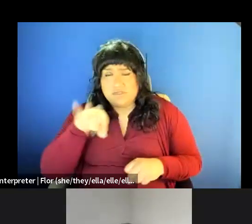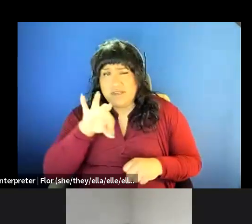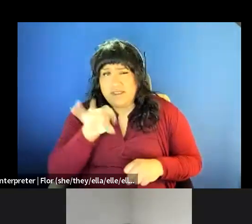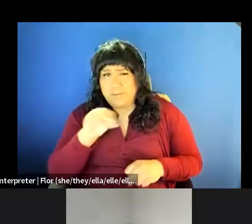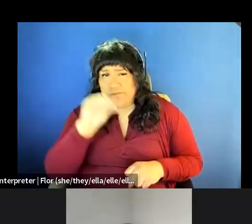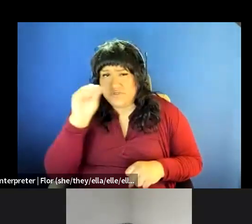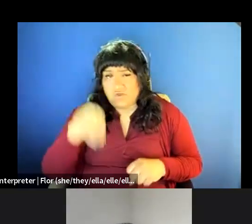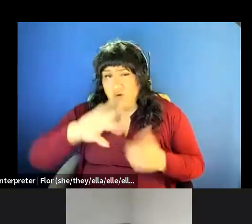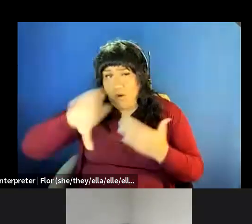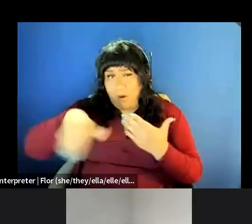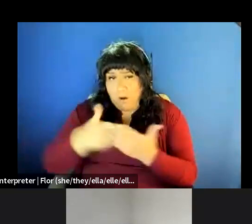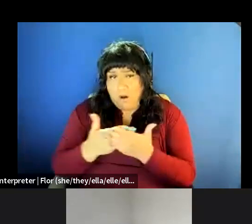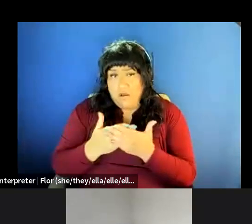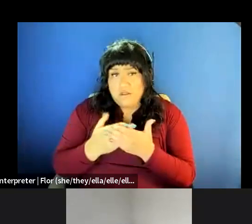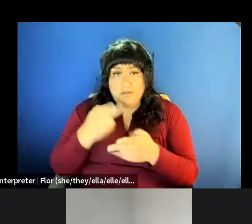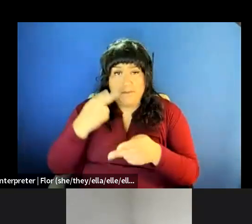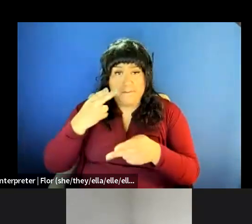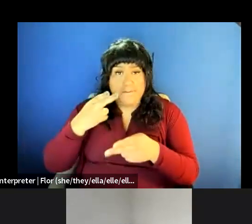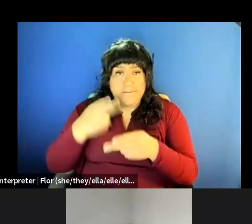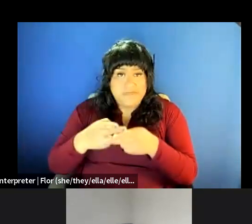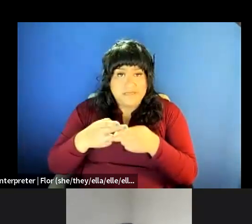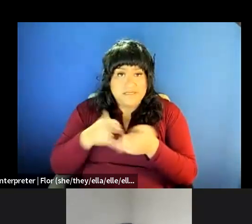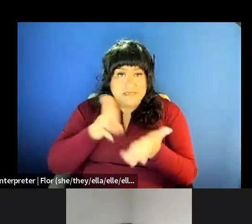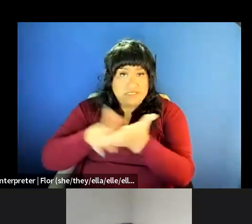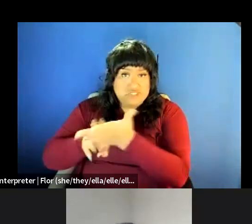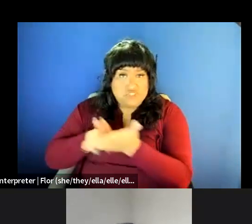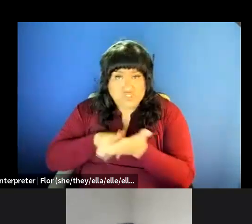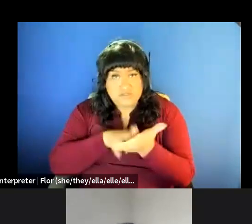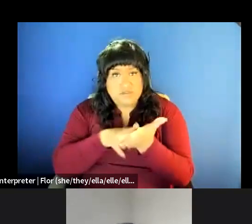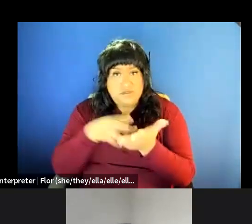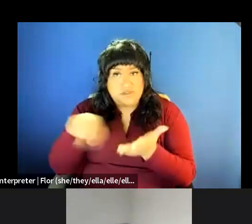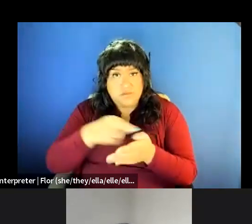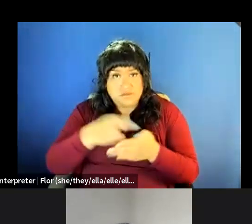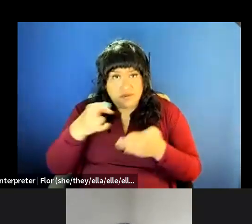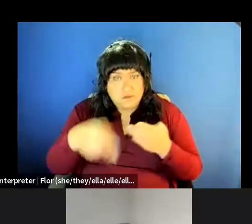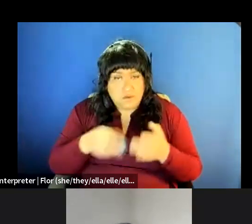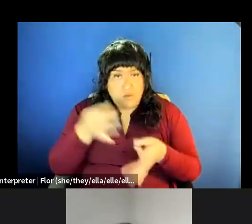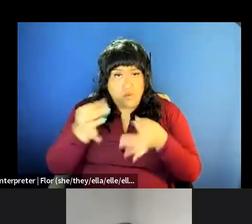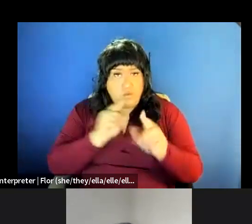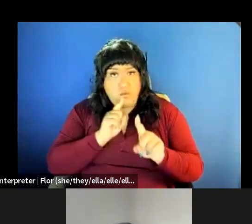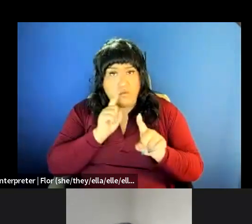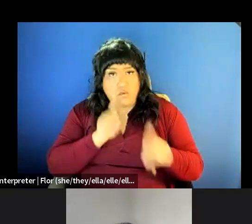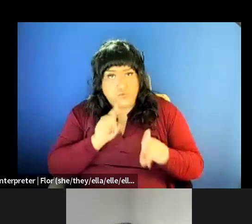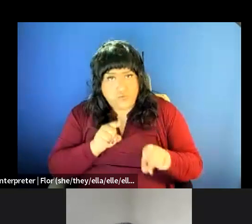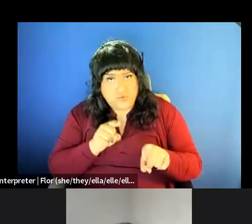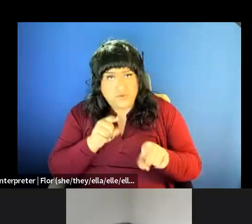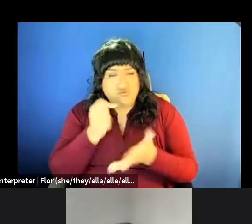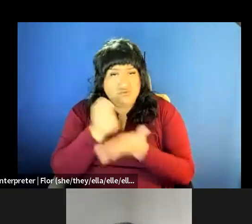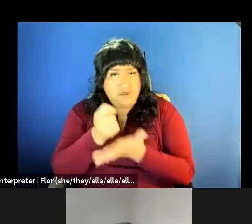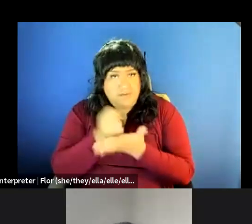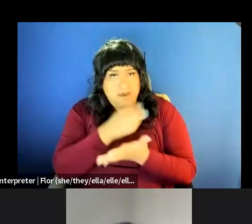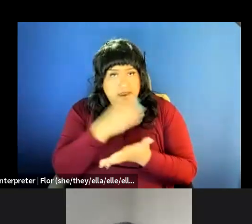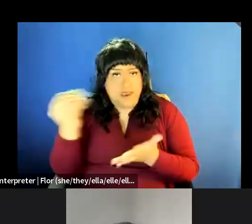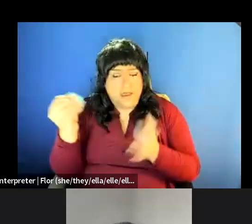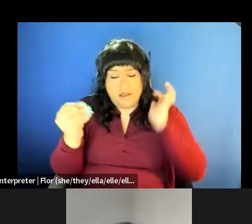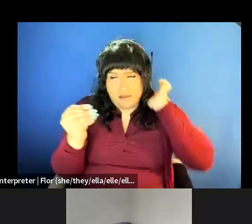95% to 98% of all the petitions were resulting in court orders, right? Were resulting in actual court ordered treatment. And